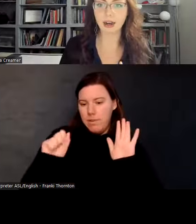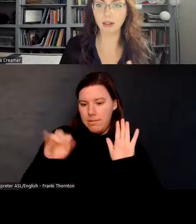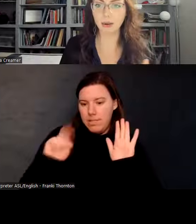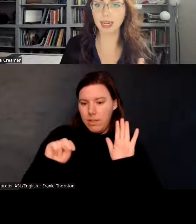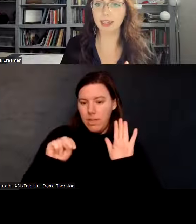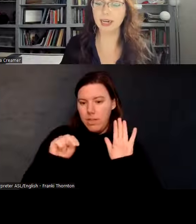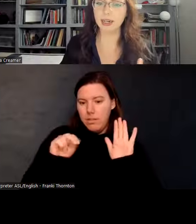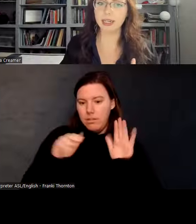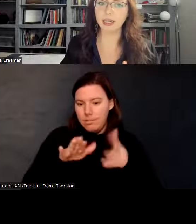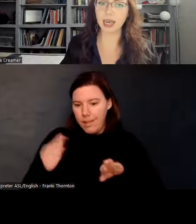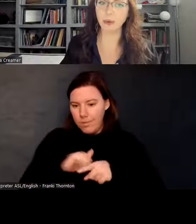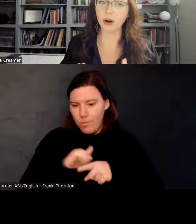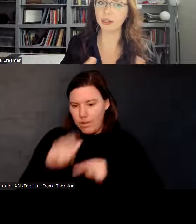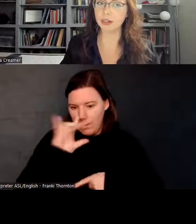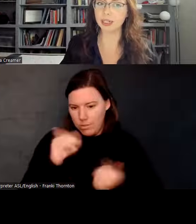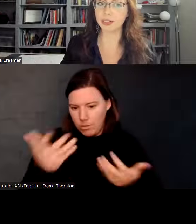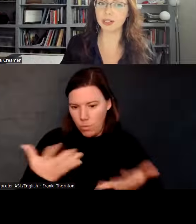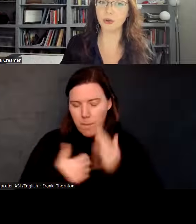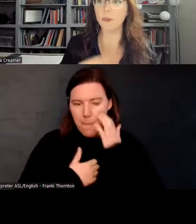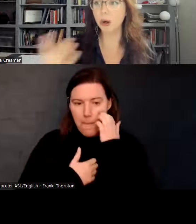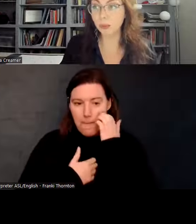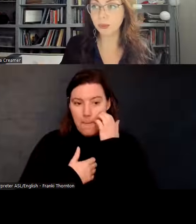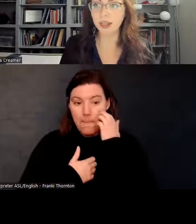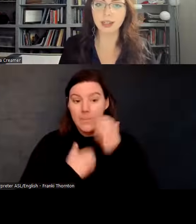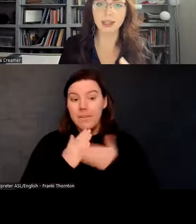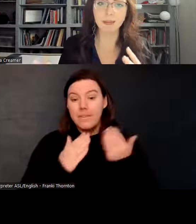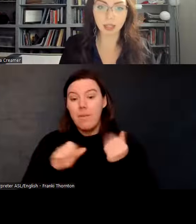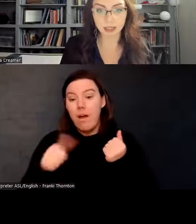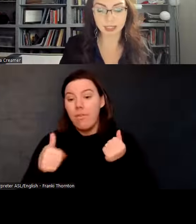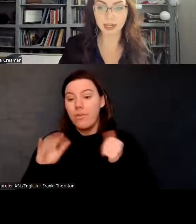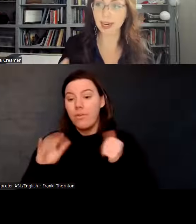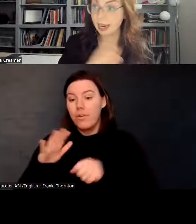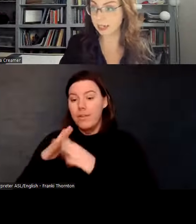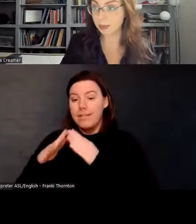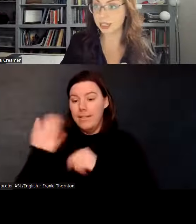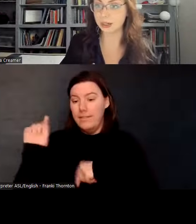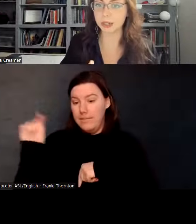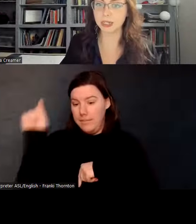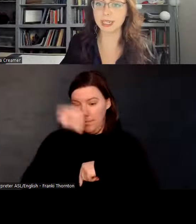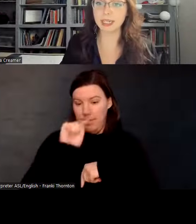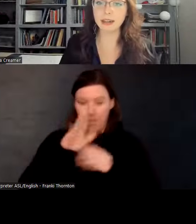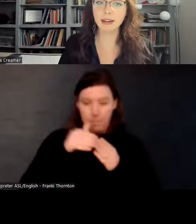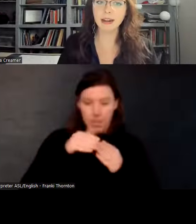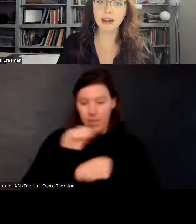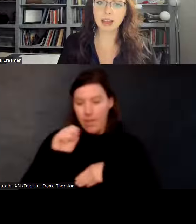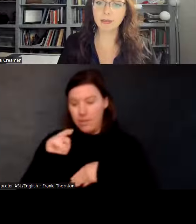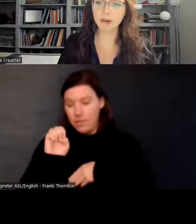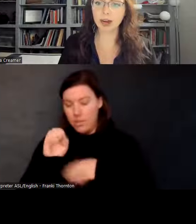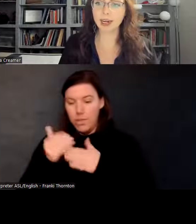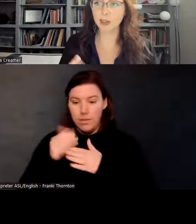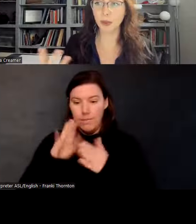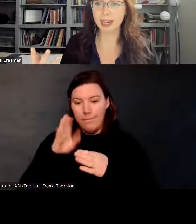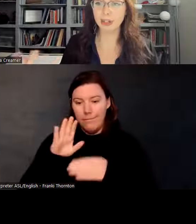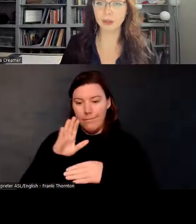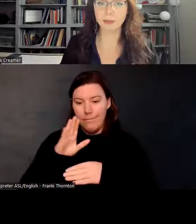sites located in areas that were under Assyrian control, both in the Middle Assyrian and the Neo-Assyrian periods, then